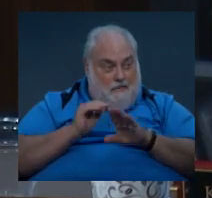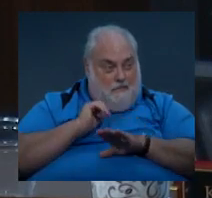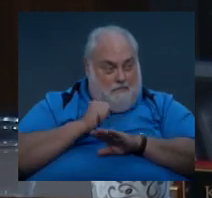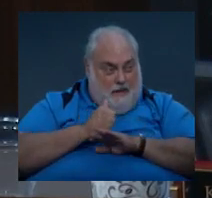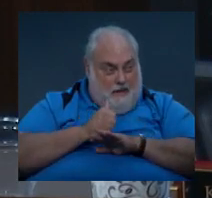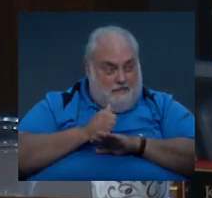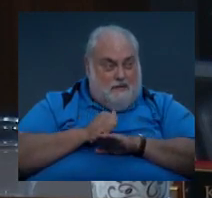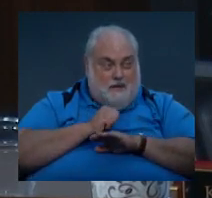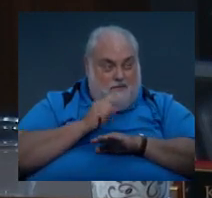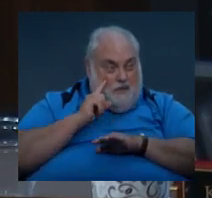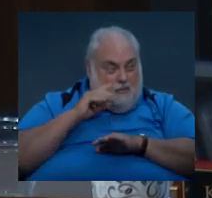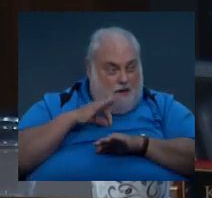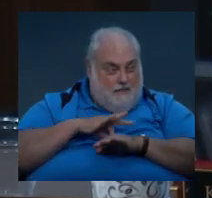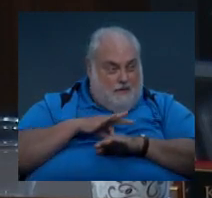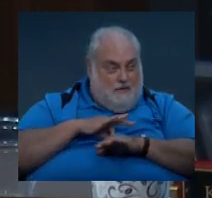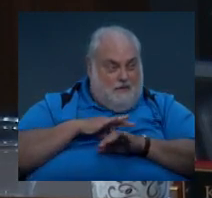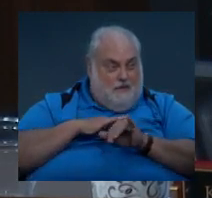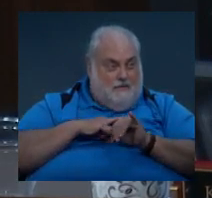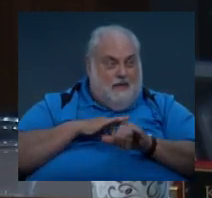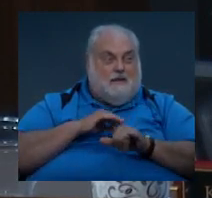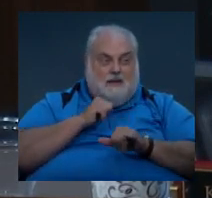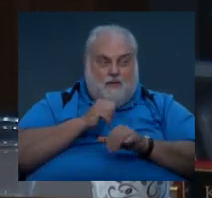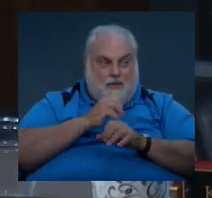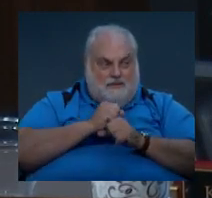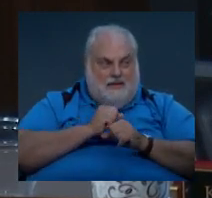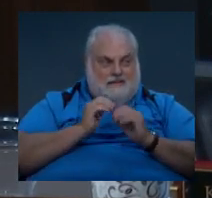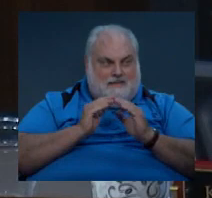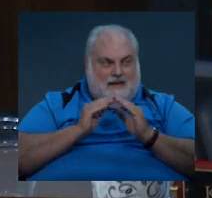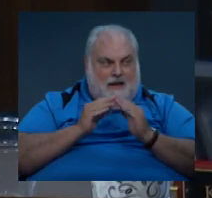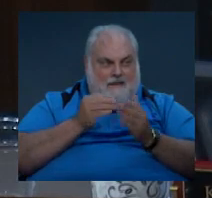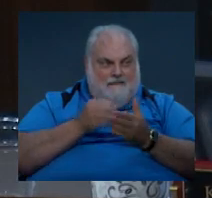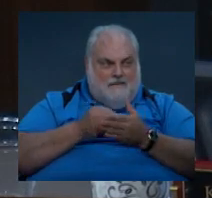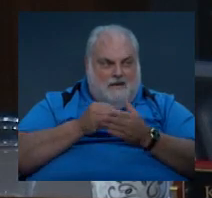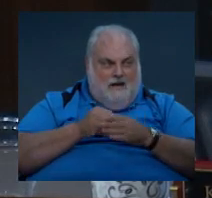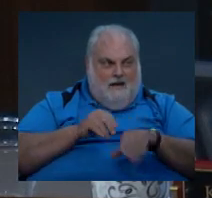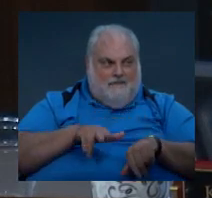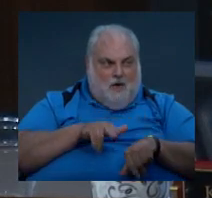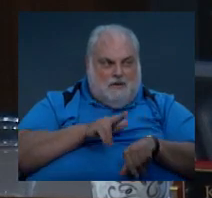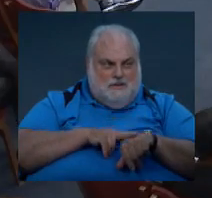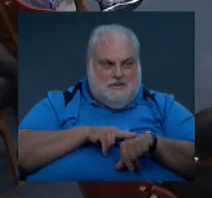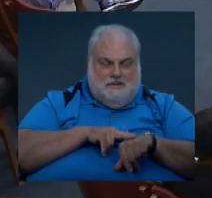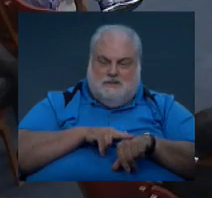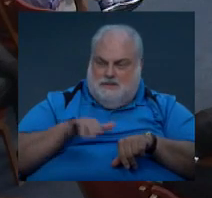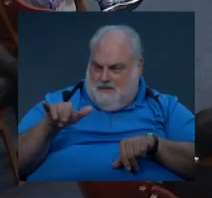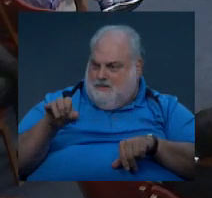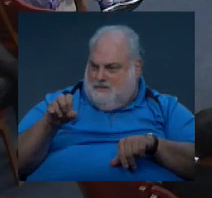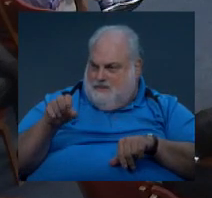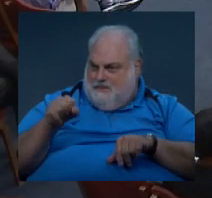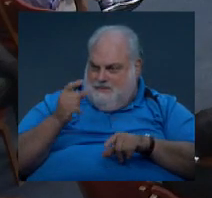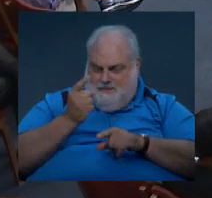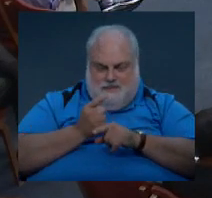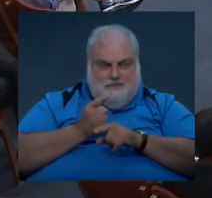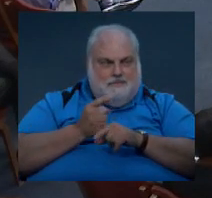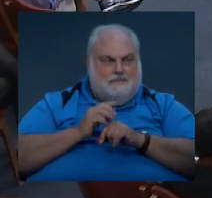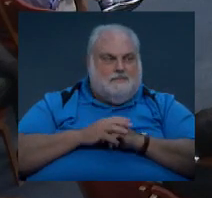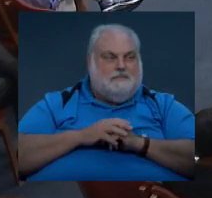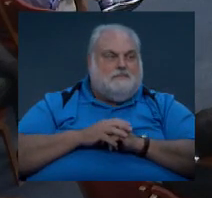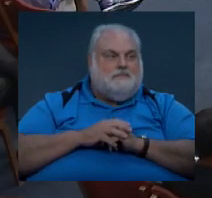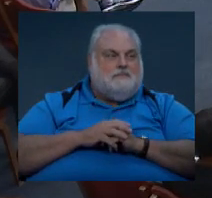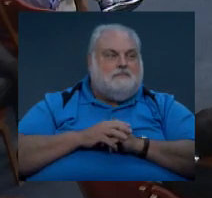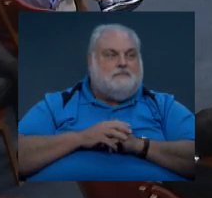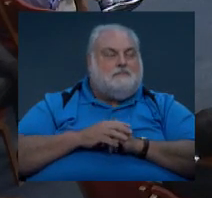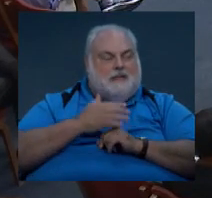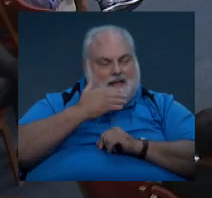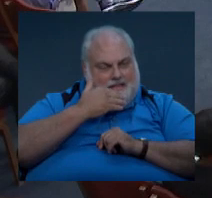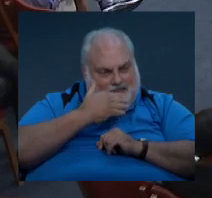and nonprofits who are not receiving city funding, of course. Correct. We've dealt with that before. So